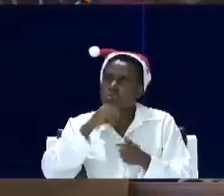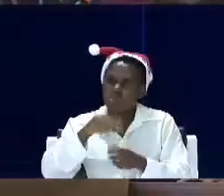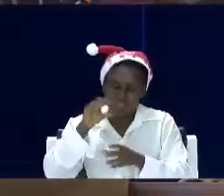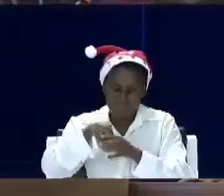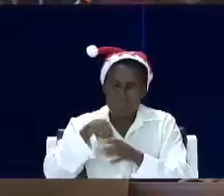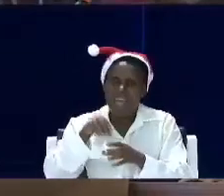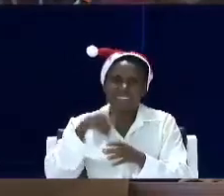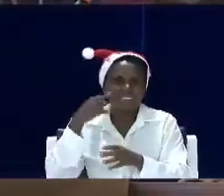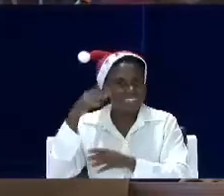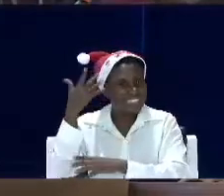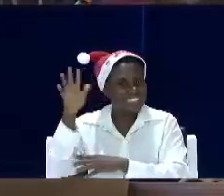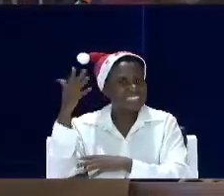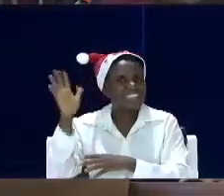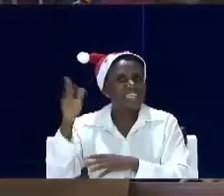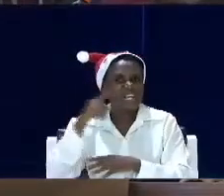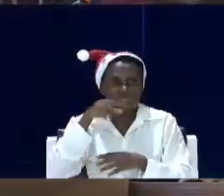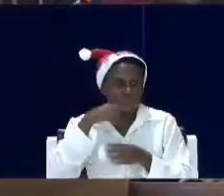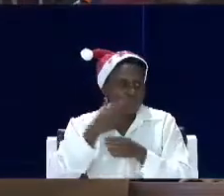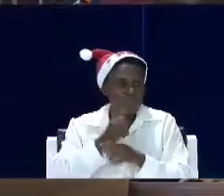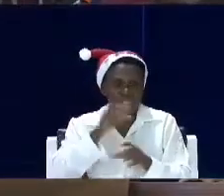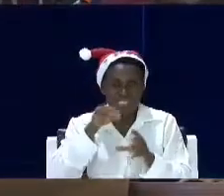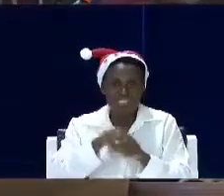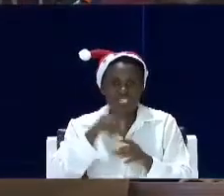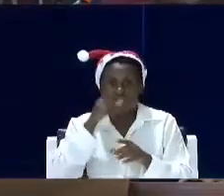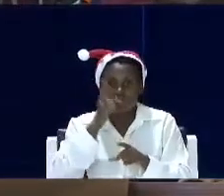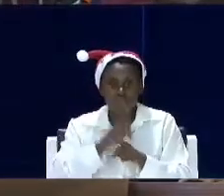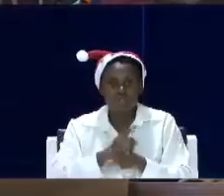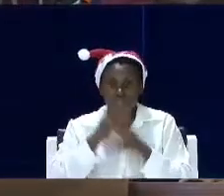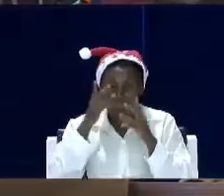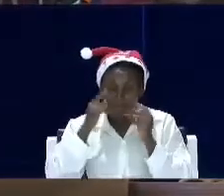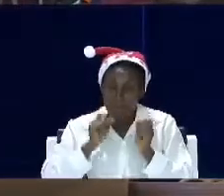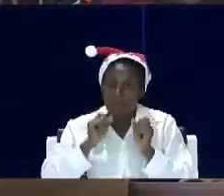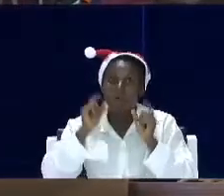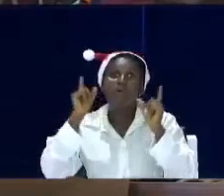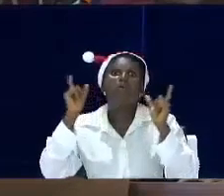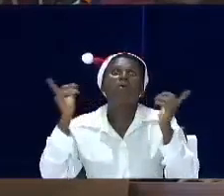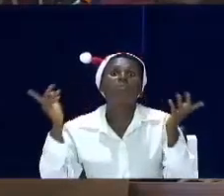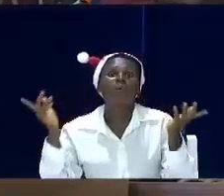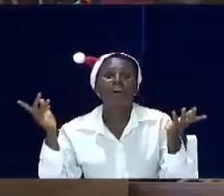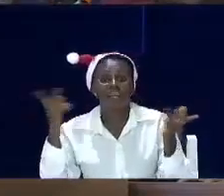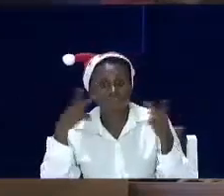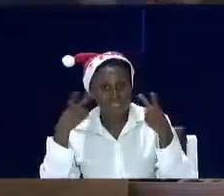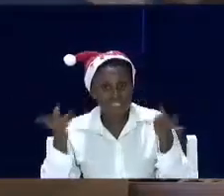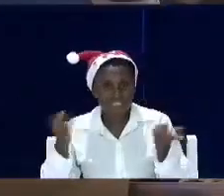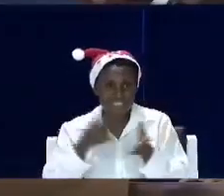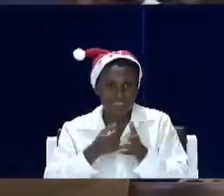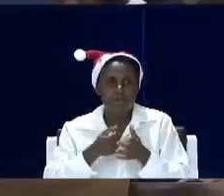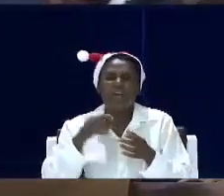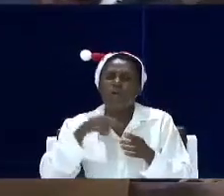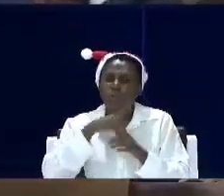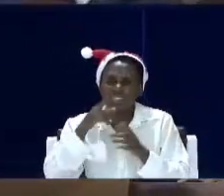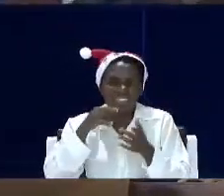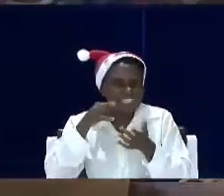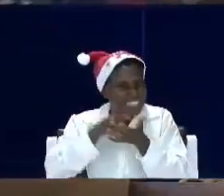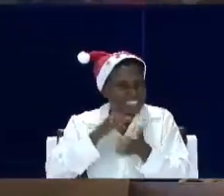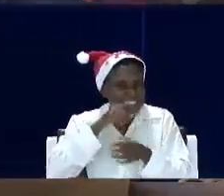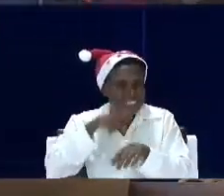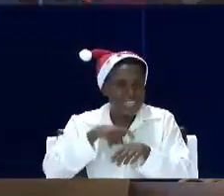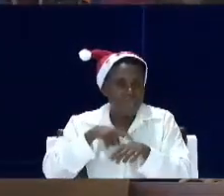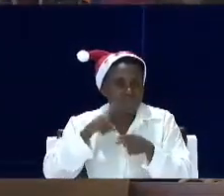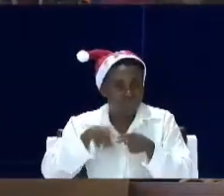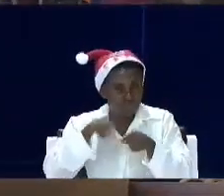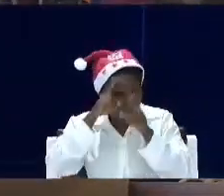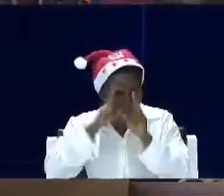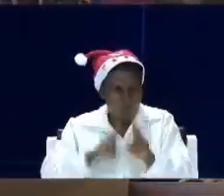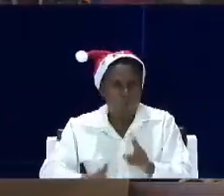the seeds. You woke up and God said you are in charge. Then it is time to honor God. And you